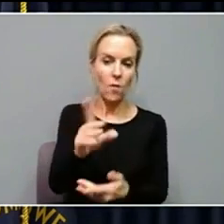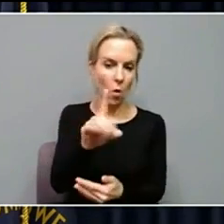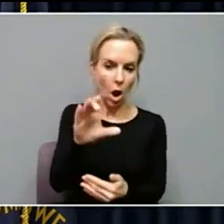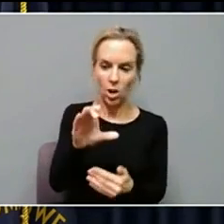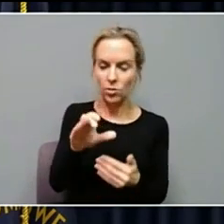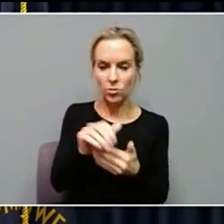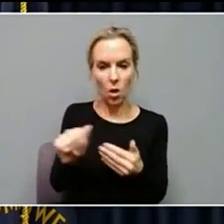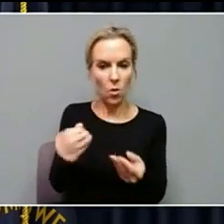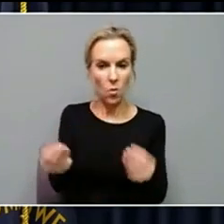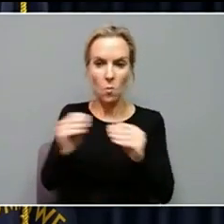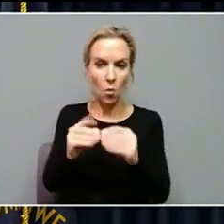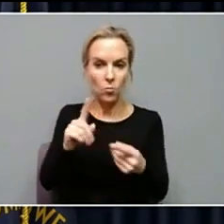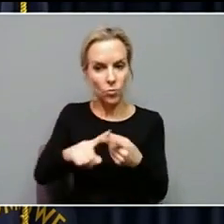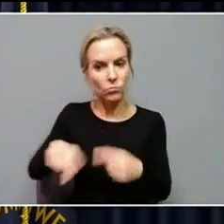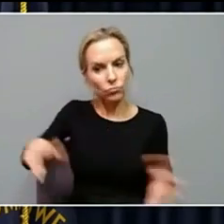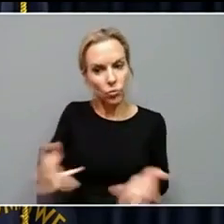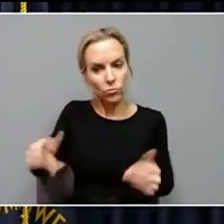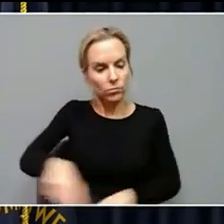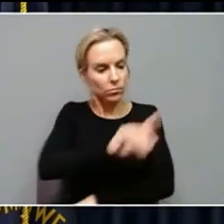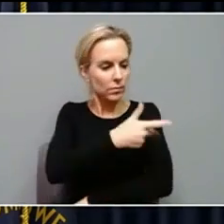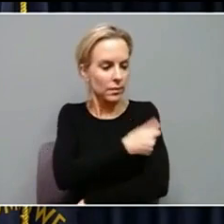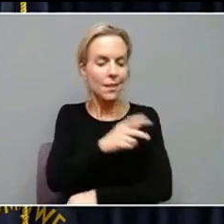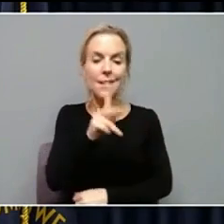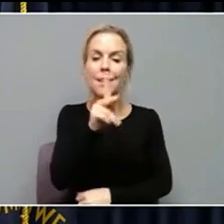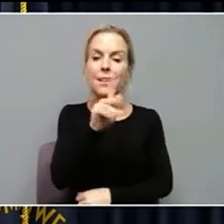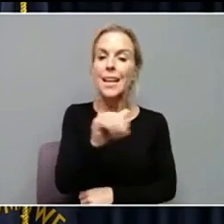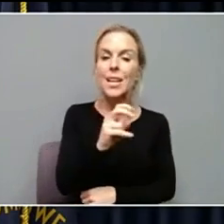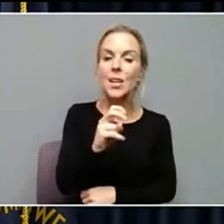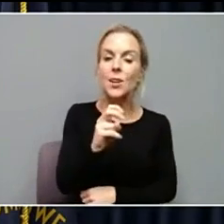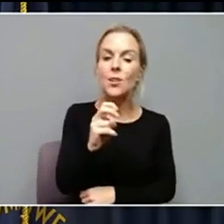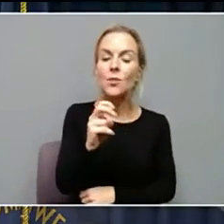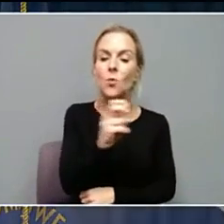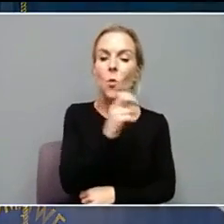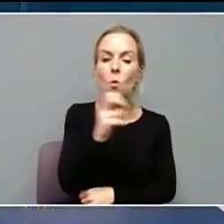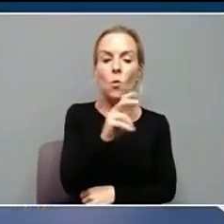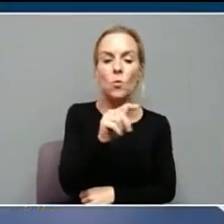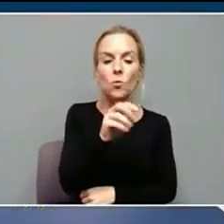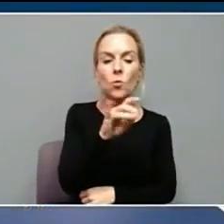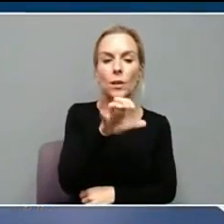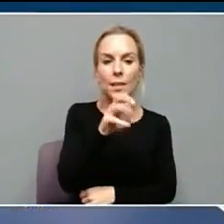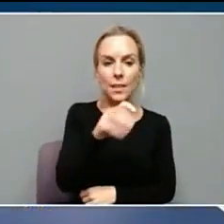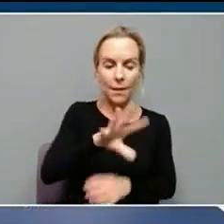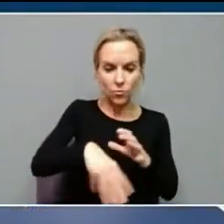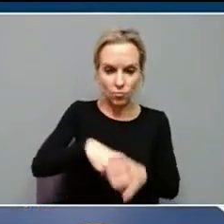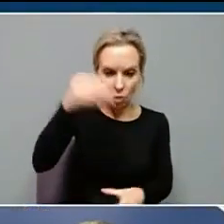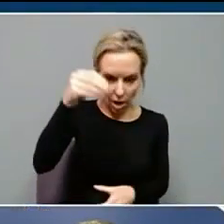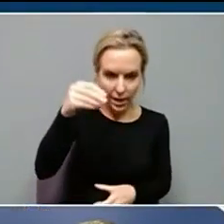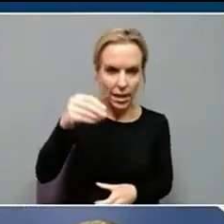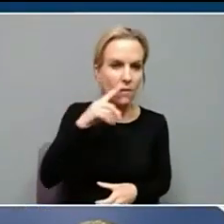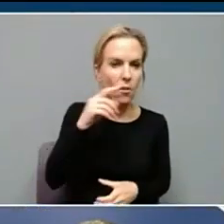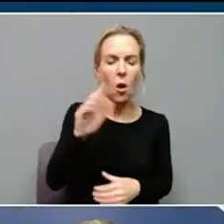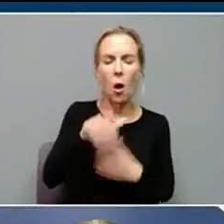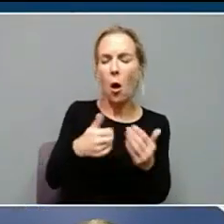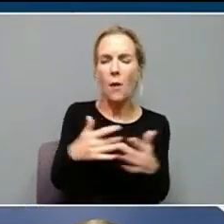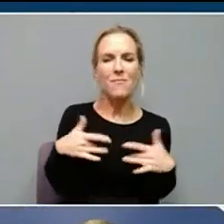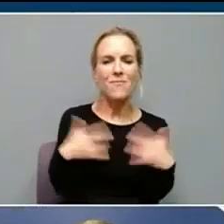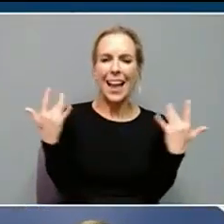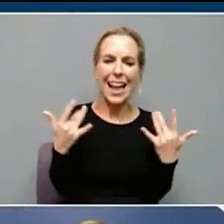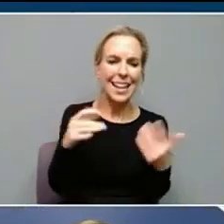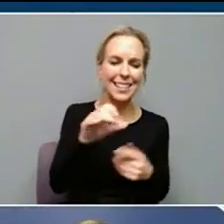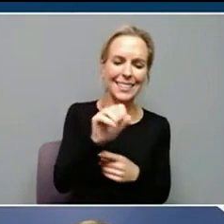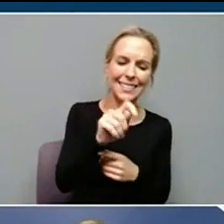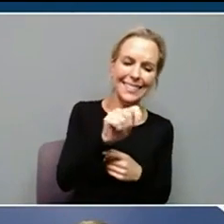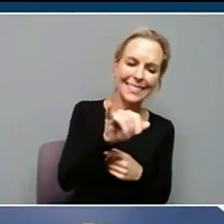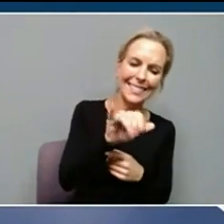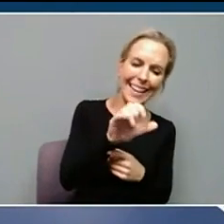vaccinated. Kentucky Tourism has drawings right now if you get vaccinated for all types of things, including a staycation, a ton of